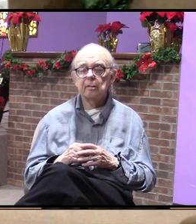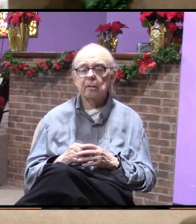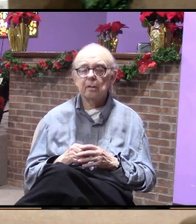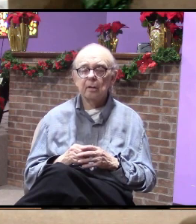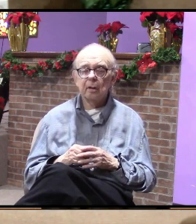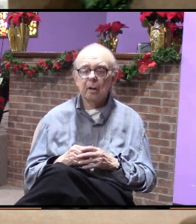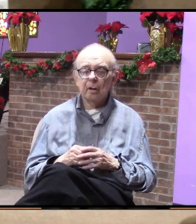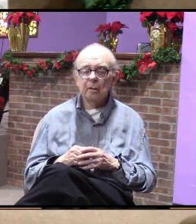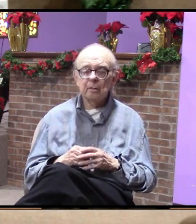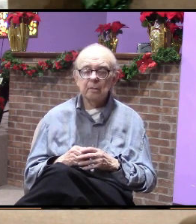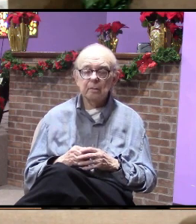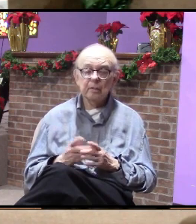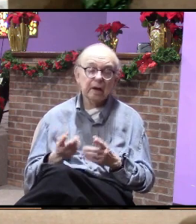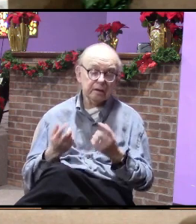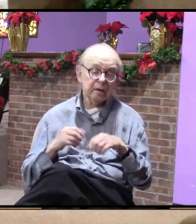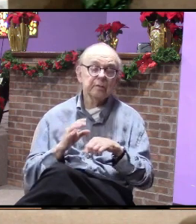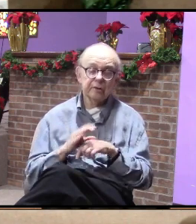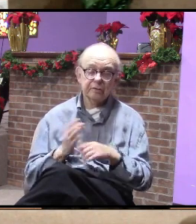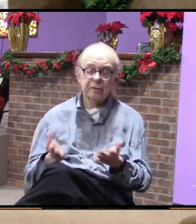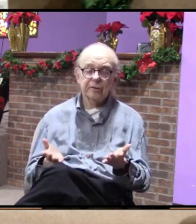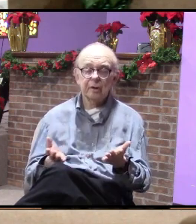Through coming here,